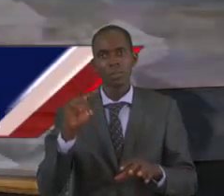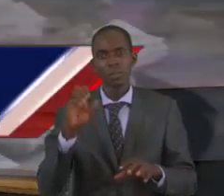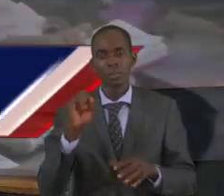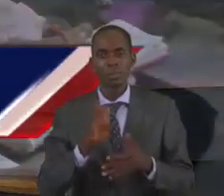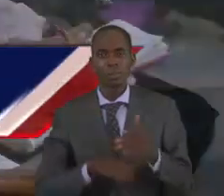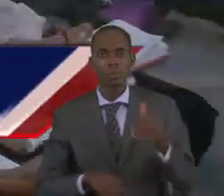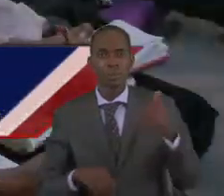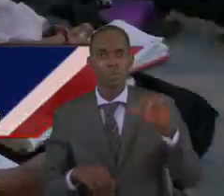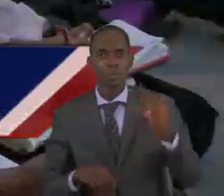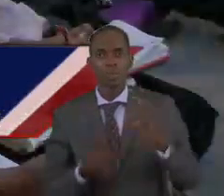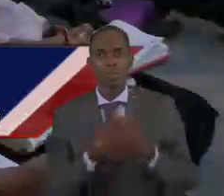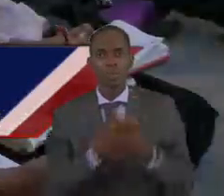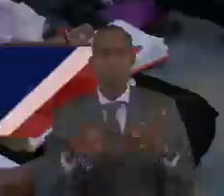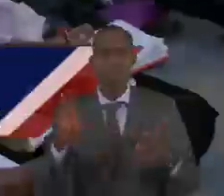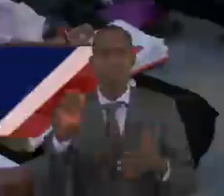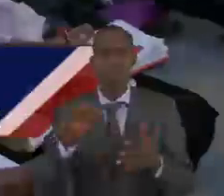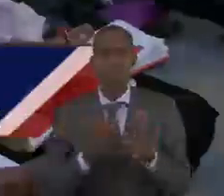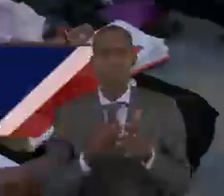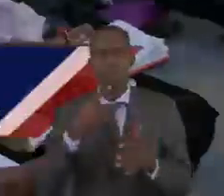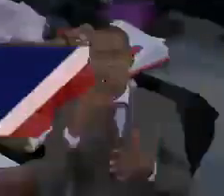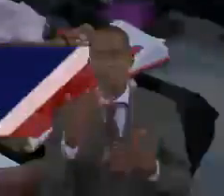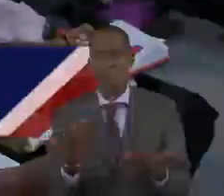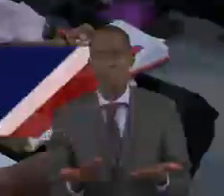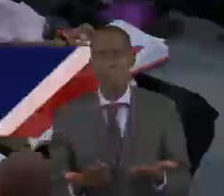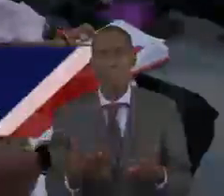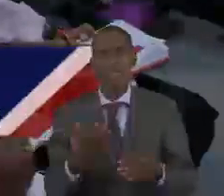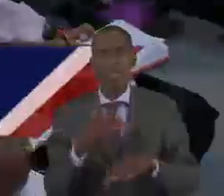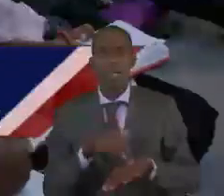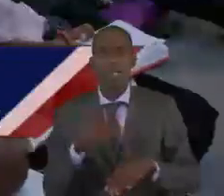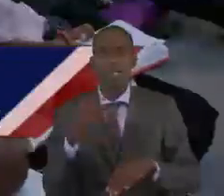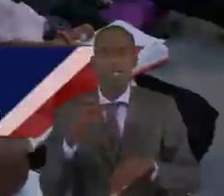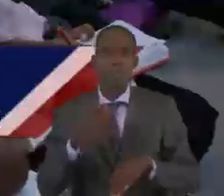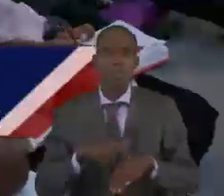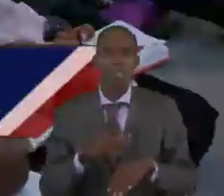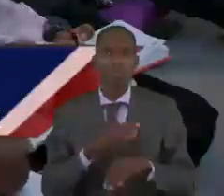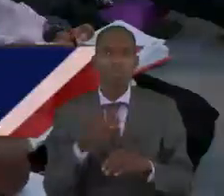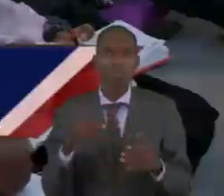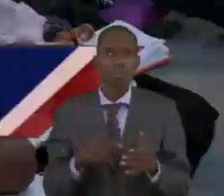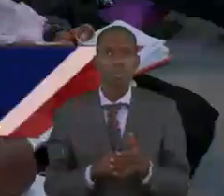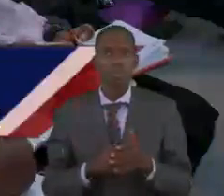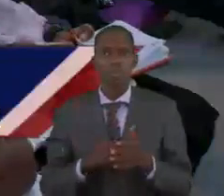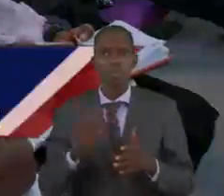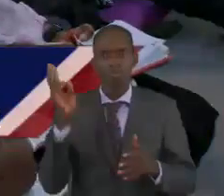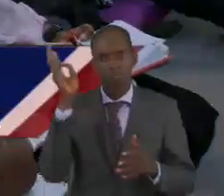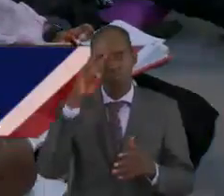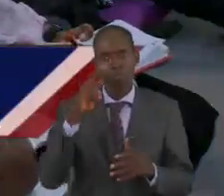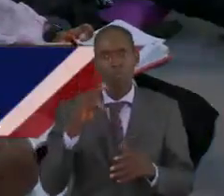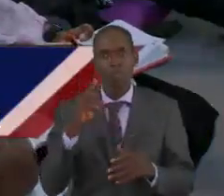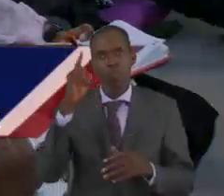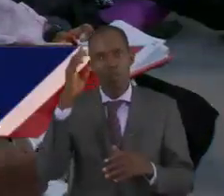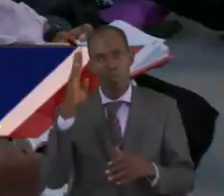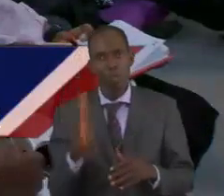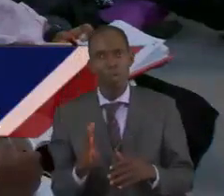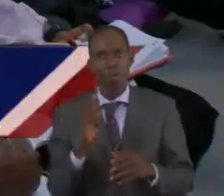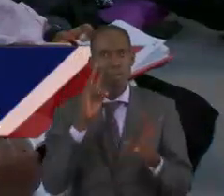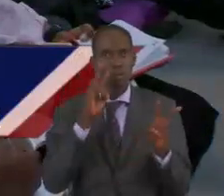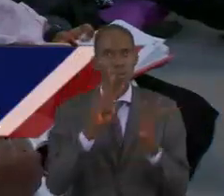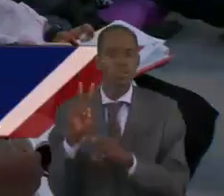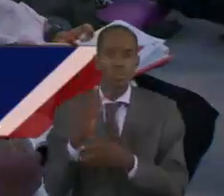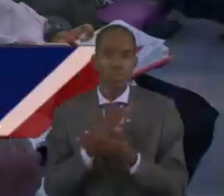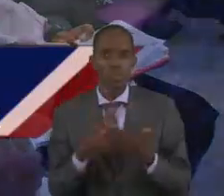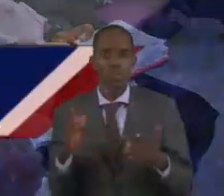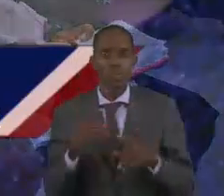verse 30, it says, and the times of this ignorance, God winked at, but